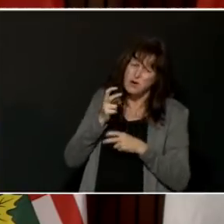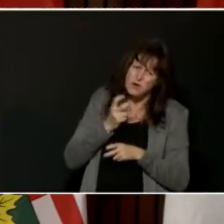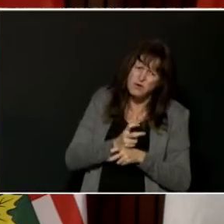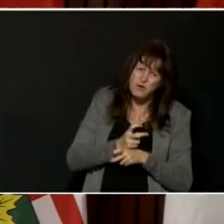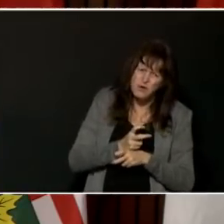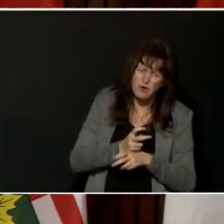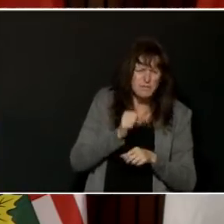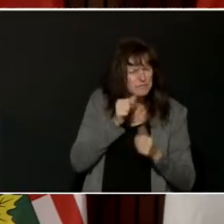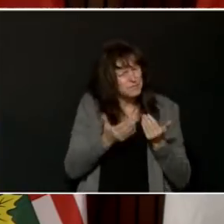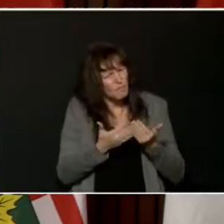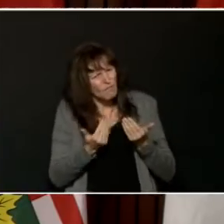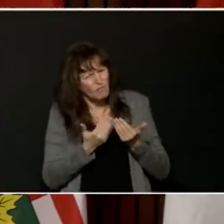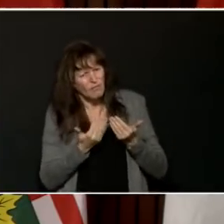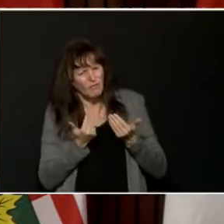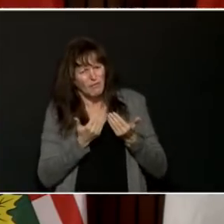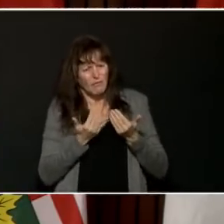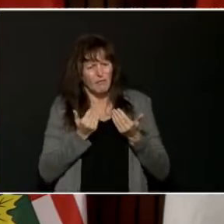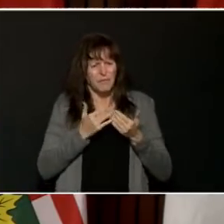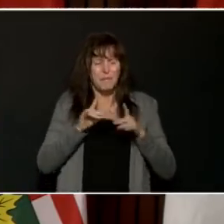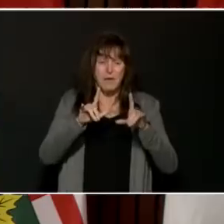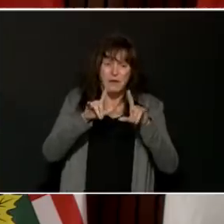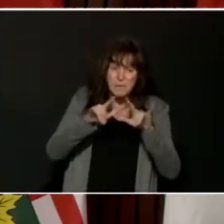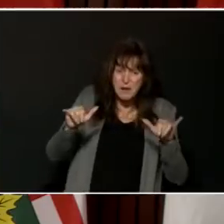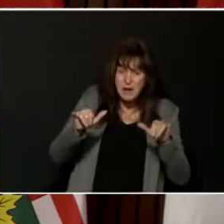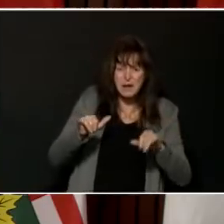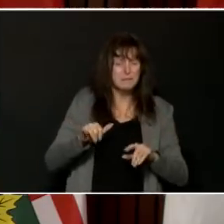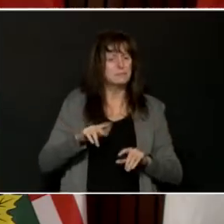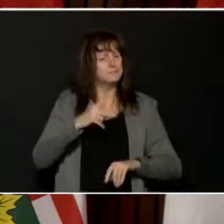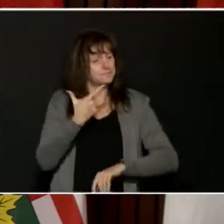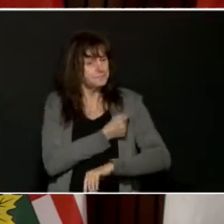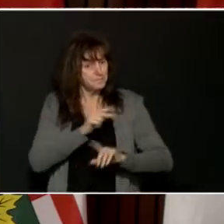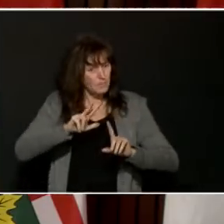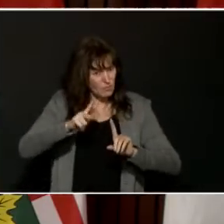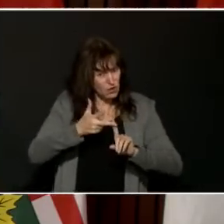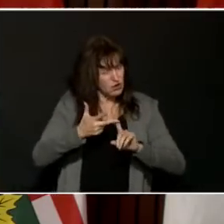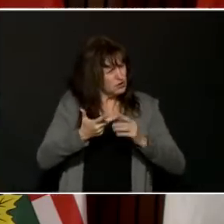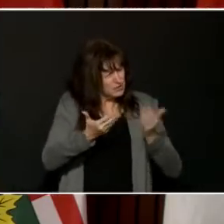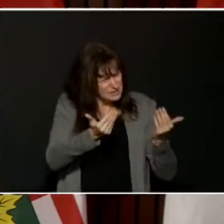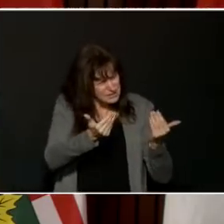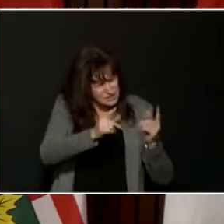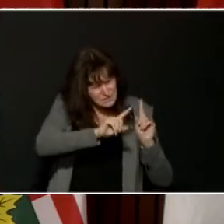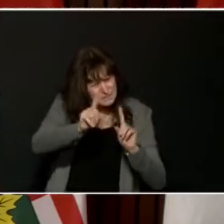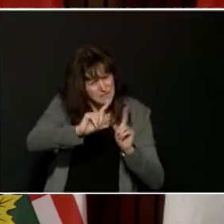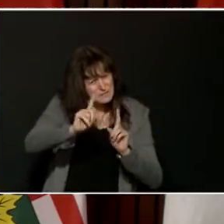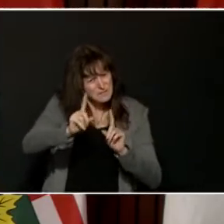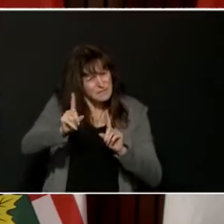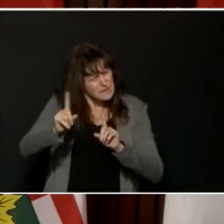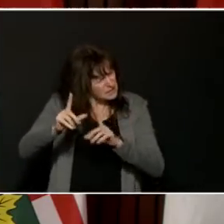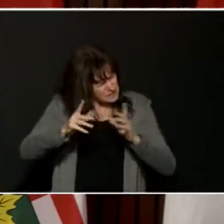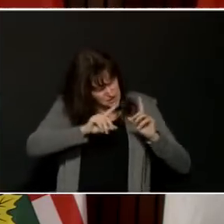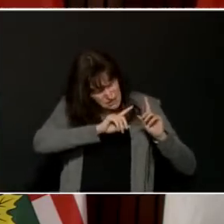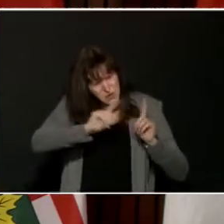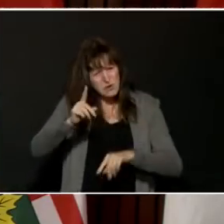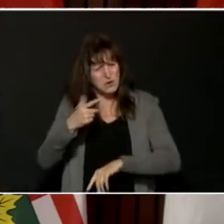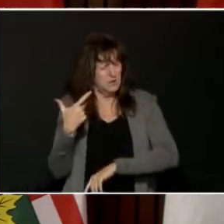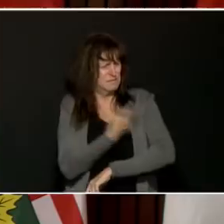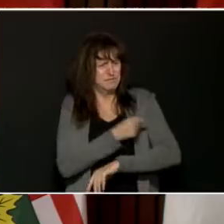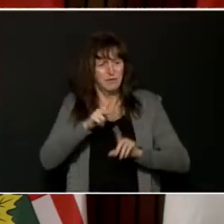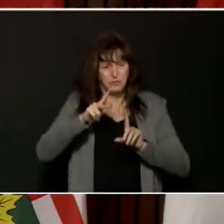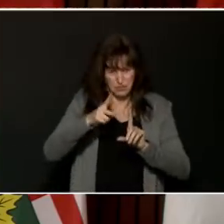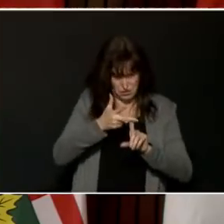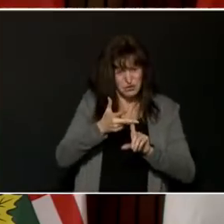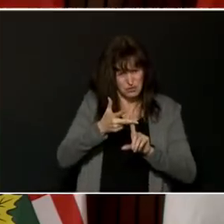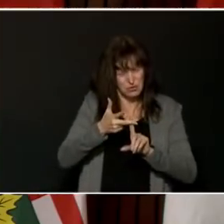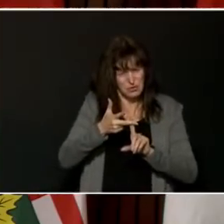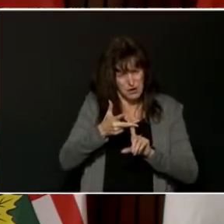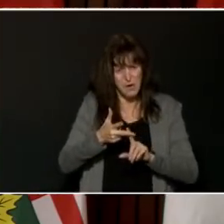time, we need to drive boosters up as high as possible to protect vulnerable individuals and vulnerable communities.